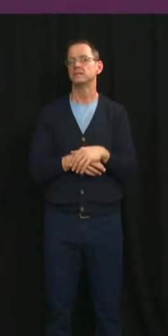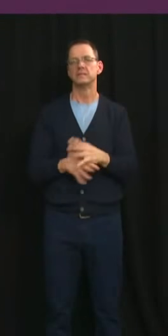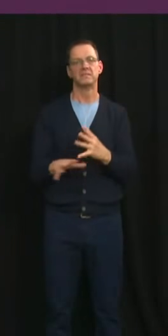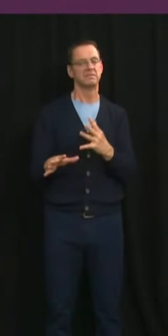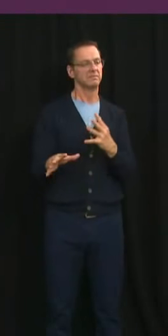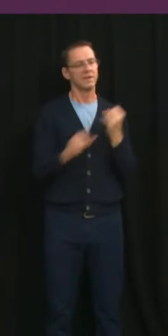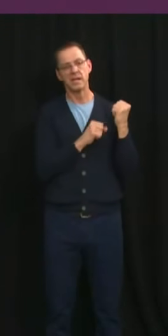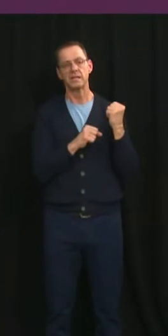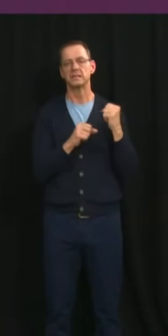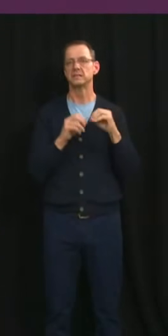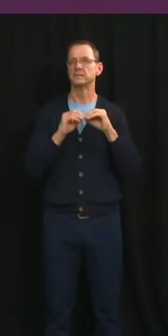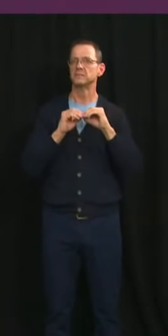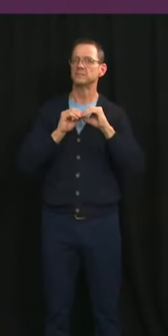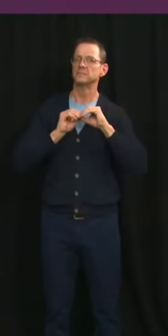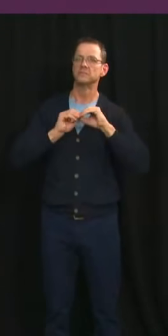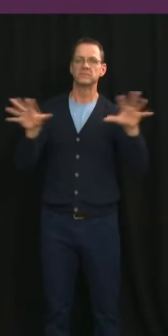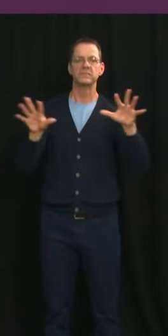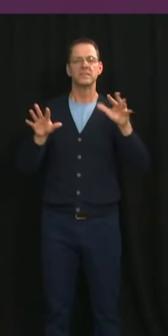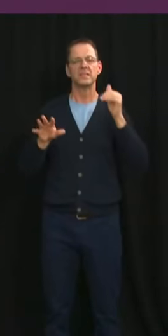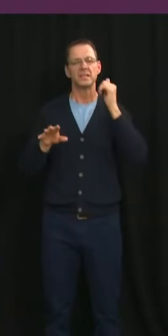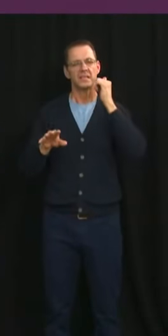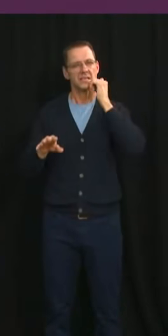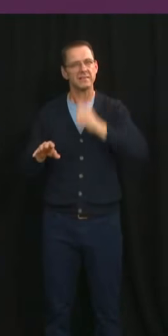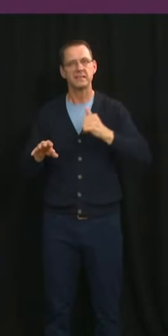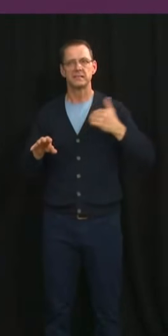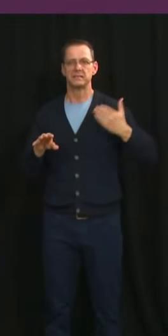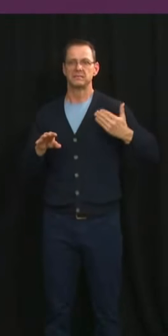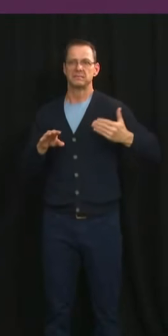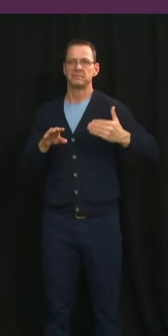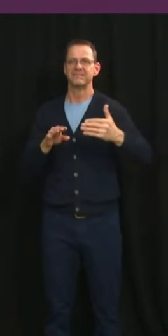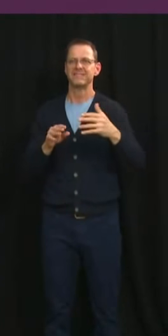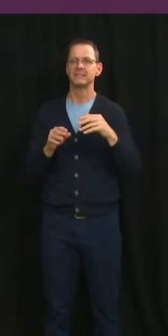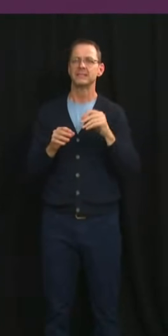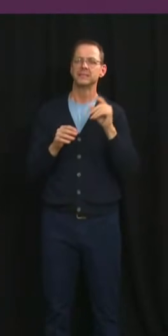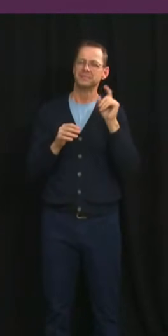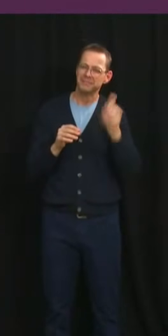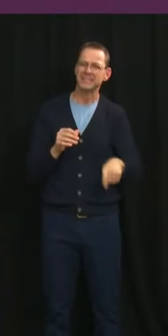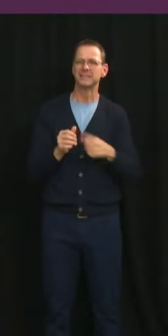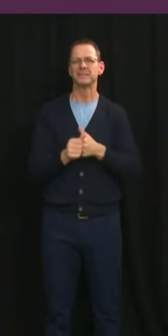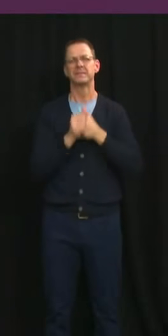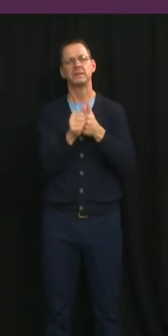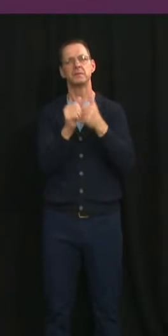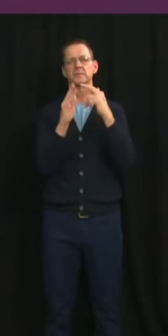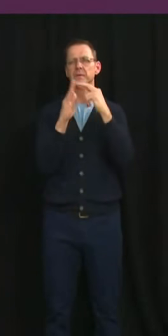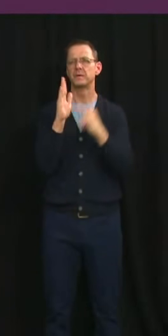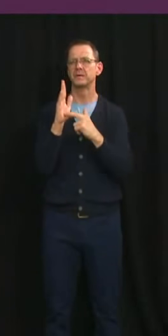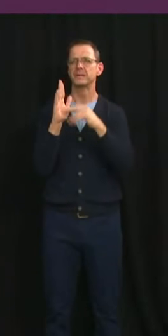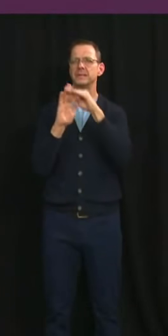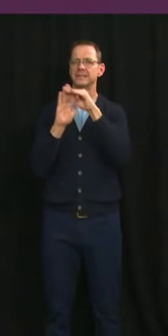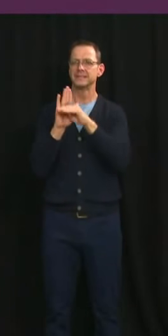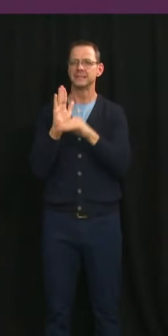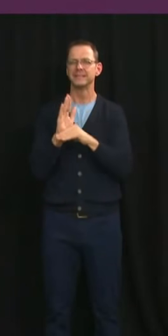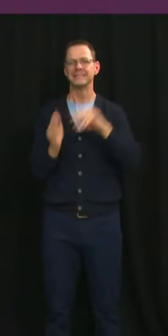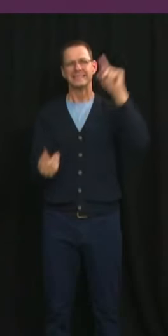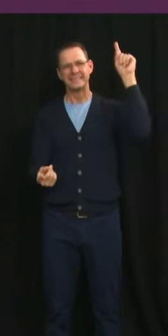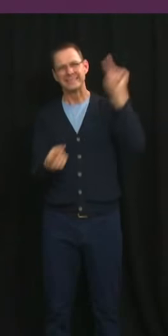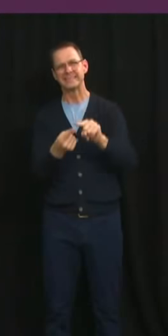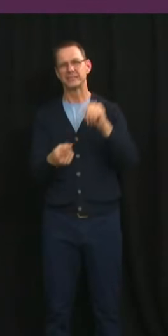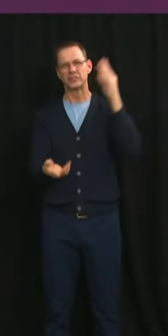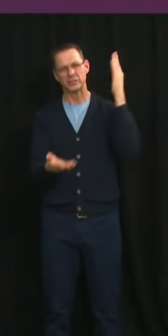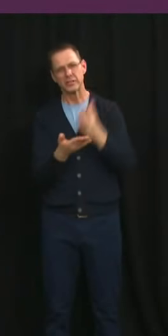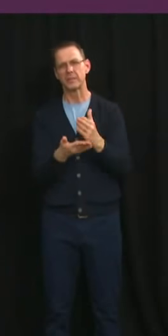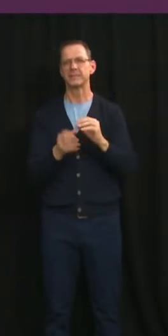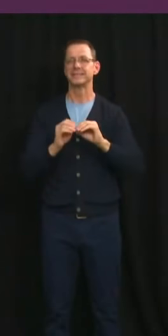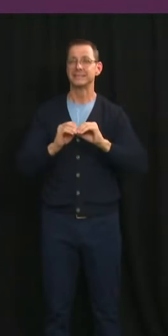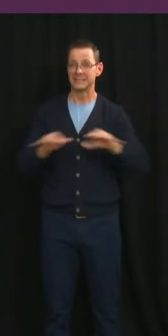follow the measures to stop spread from happening before we even know that that virus is there. Thank